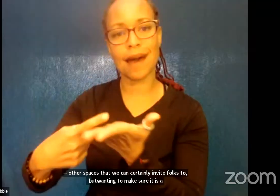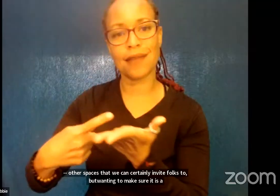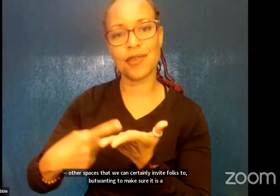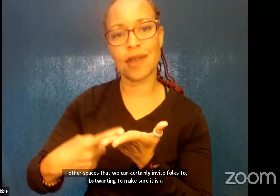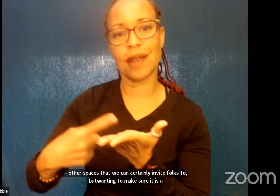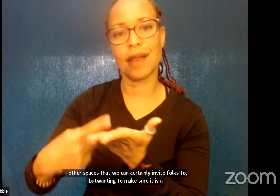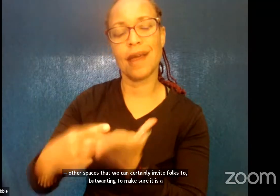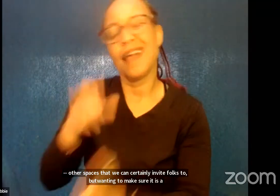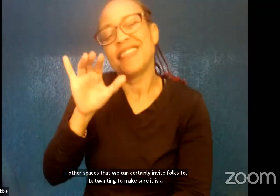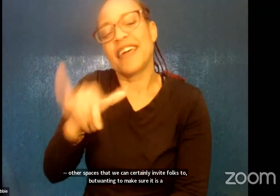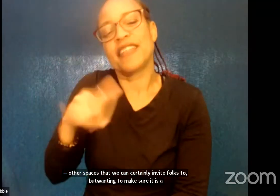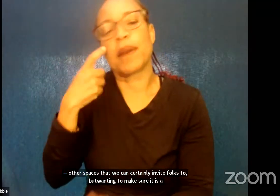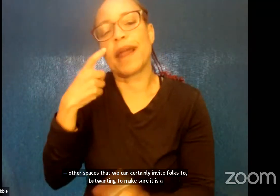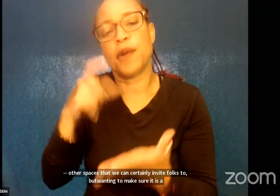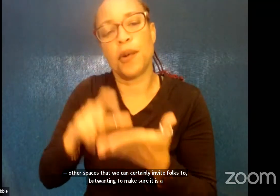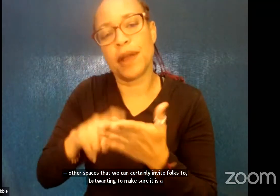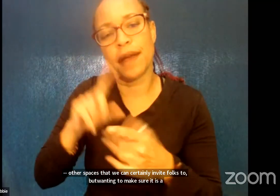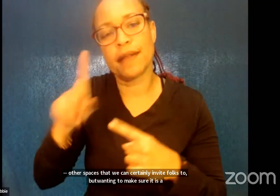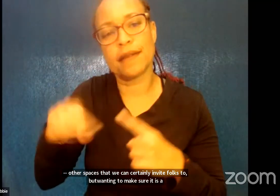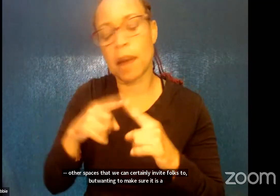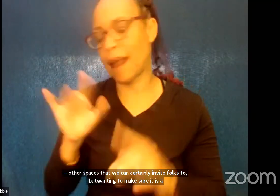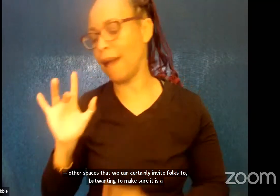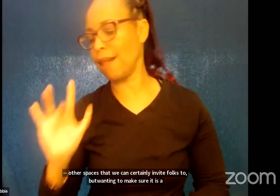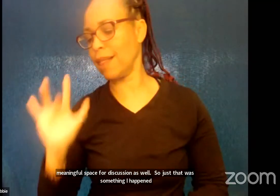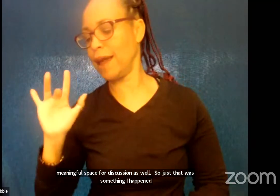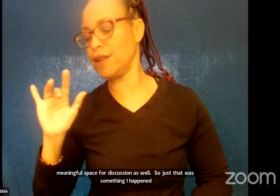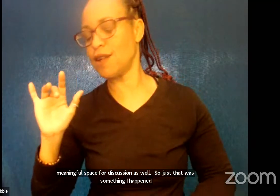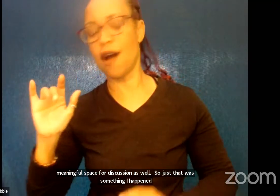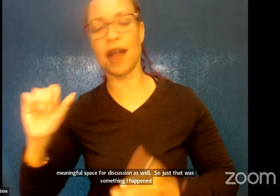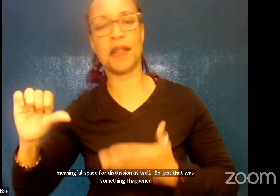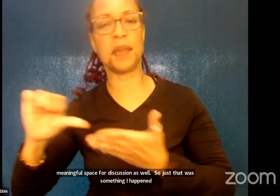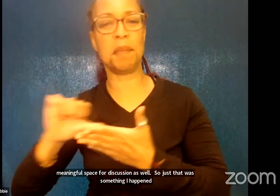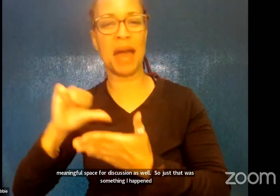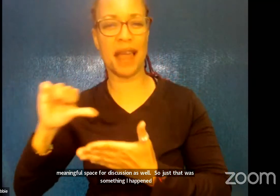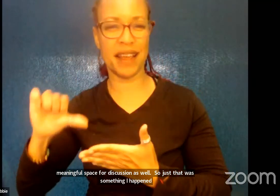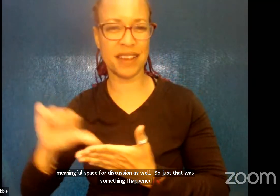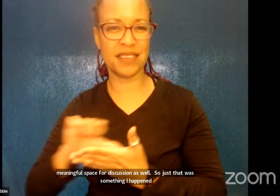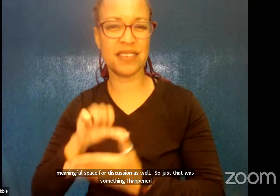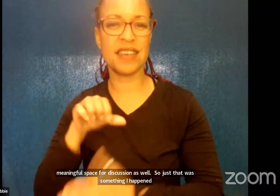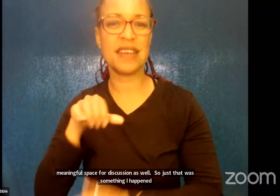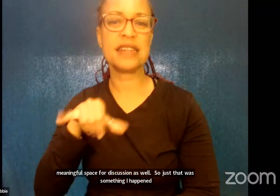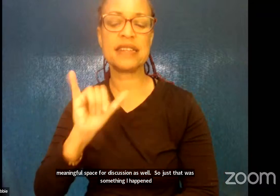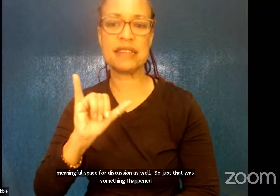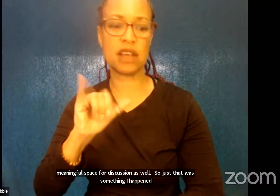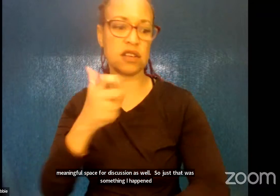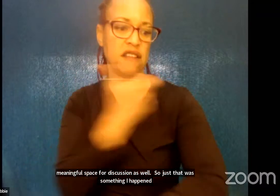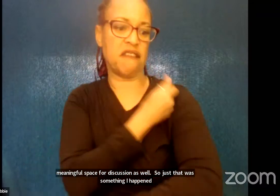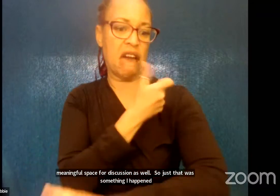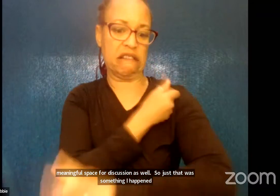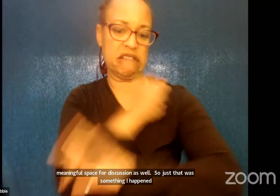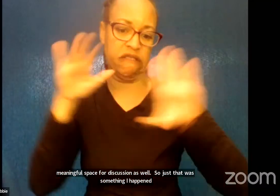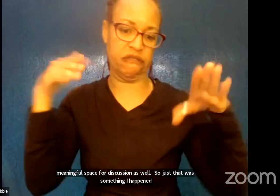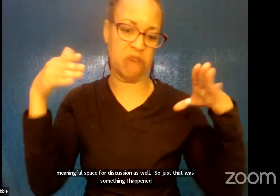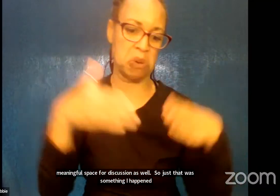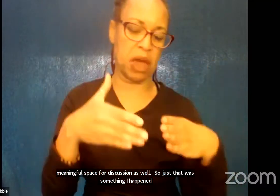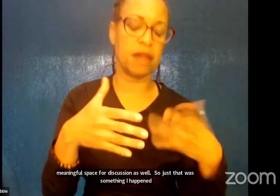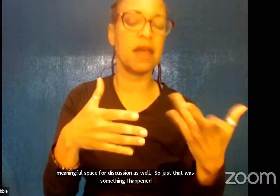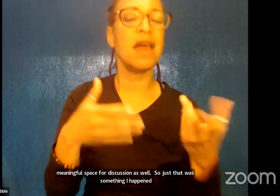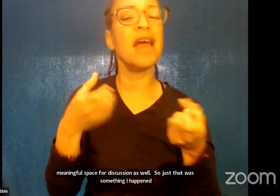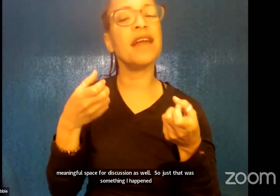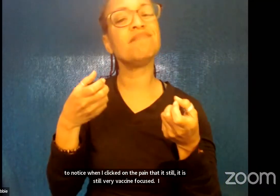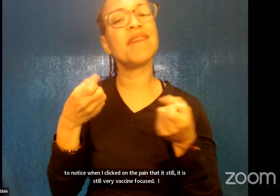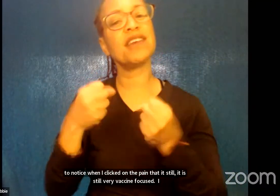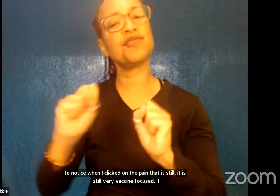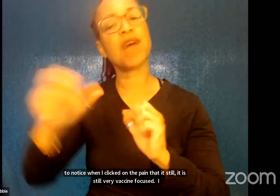happened to notice when I clicked on the page, that it's still very vaccine focused, as I've tried to invite, you know, community members